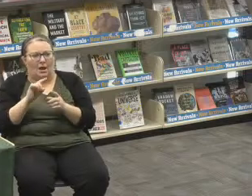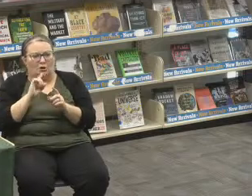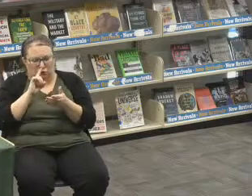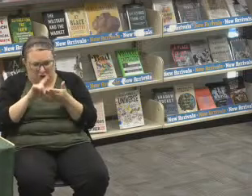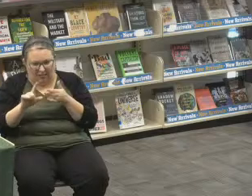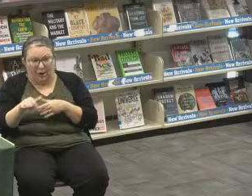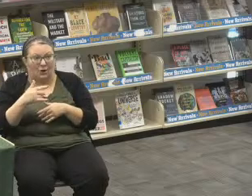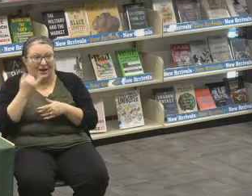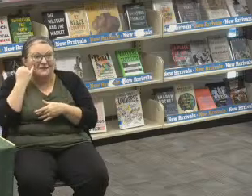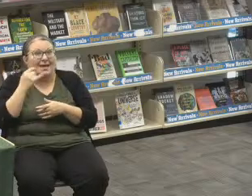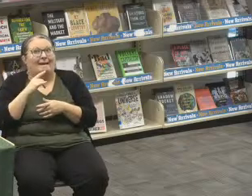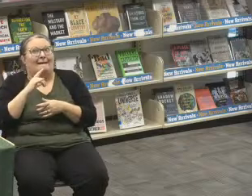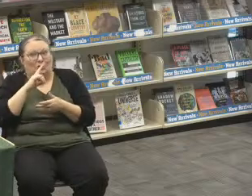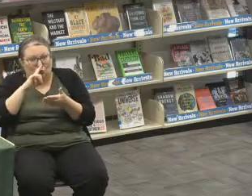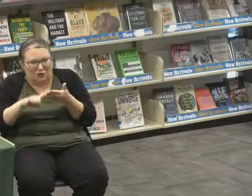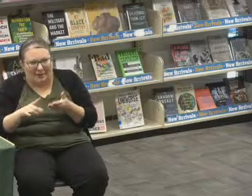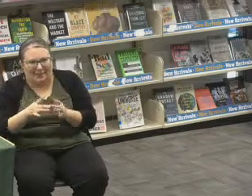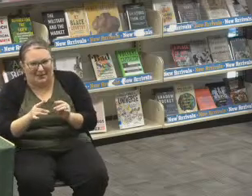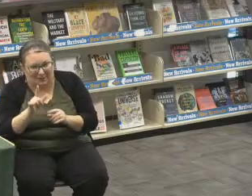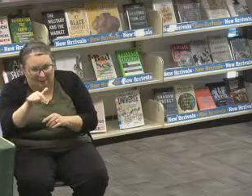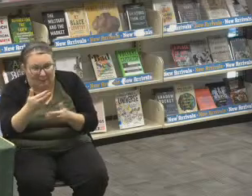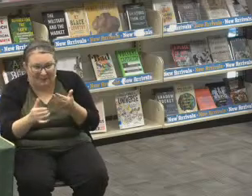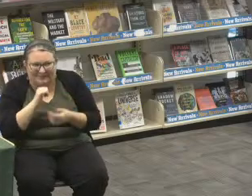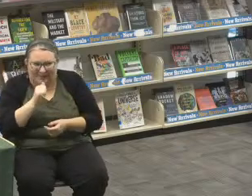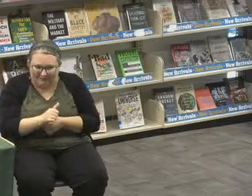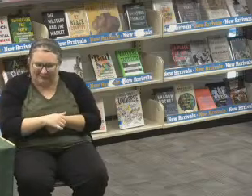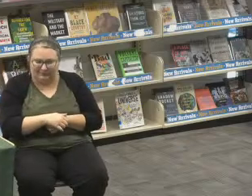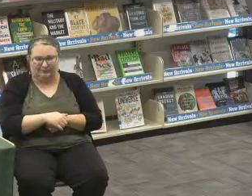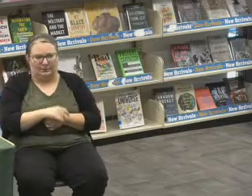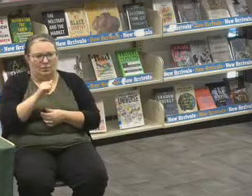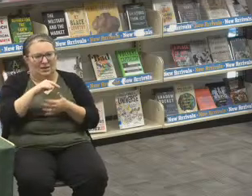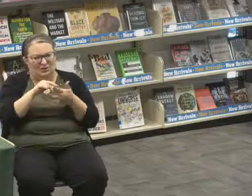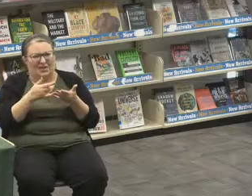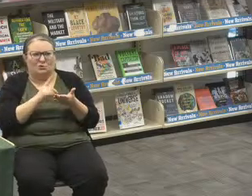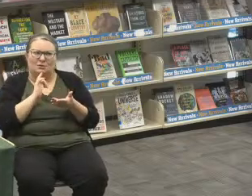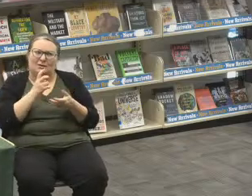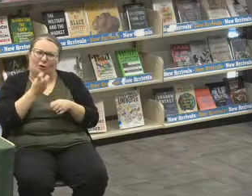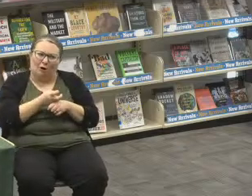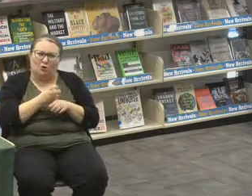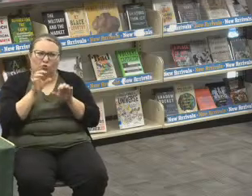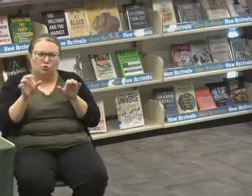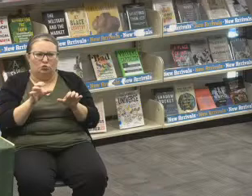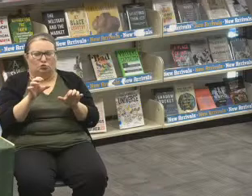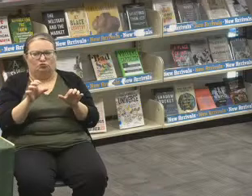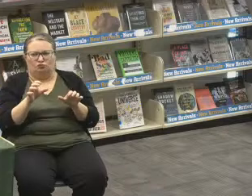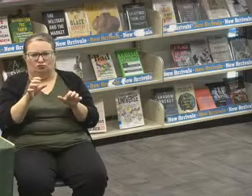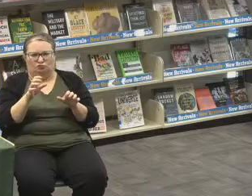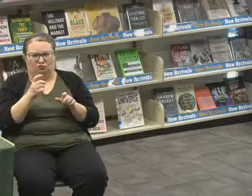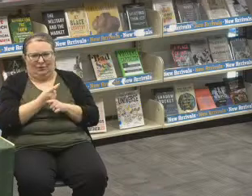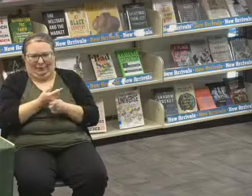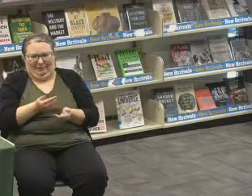at all. So these are some things that make it just really difficult to do.